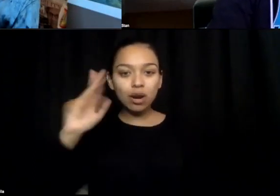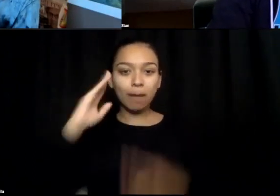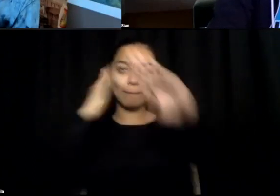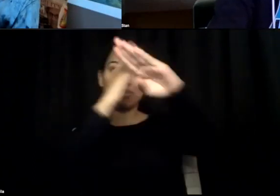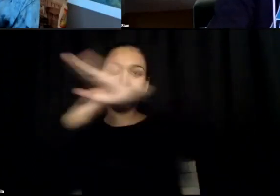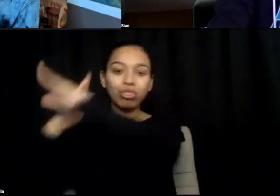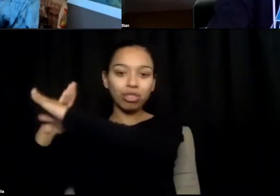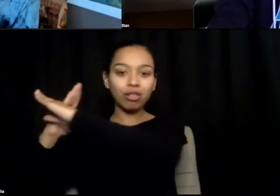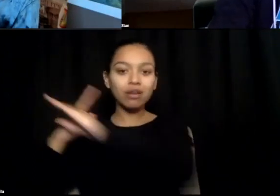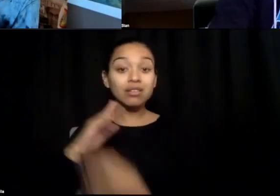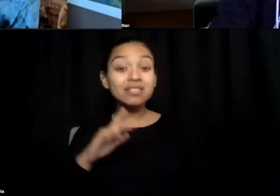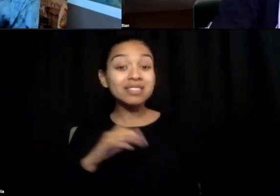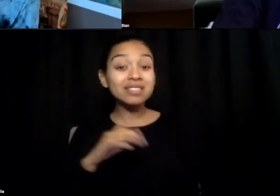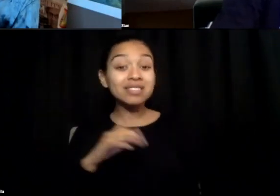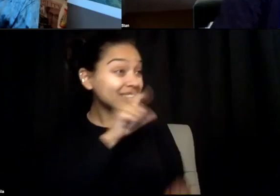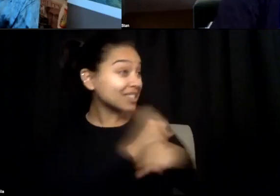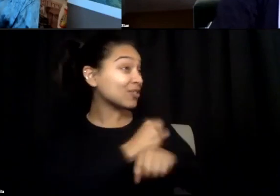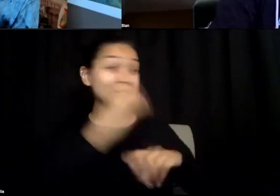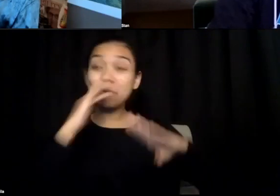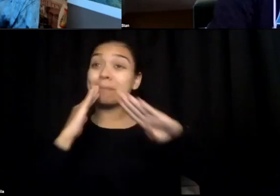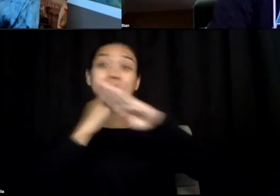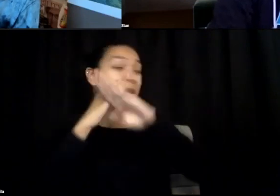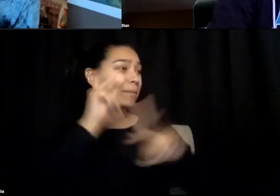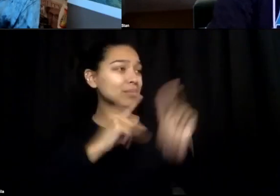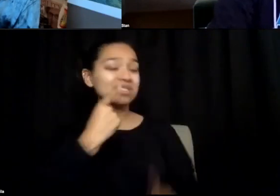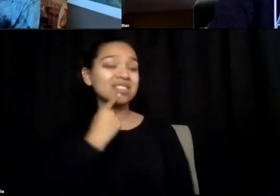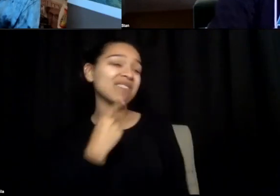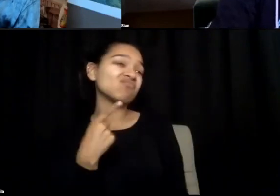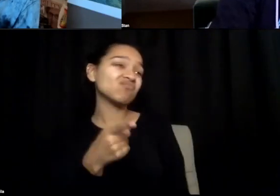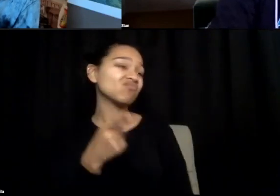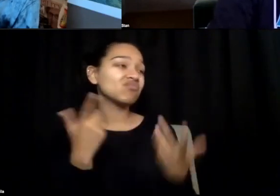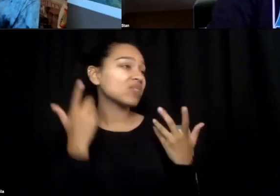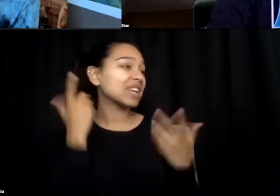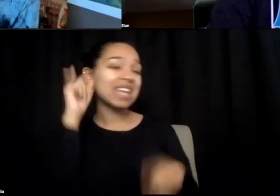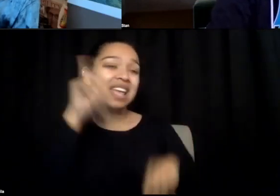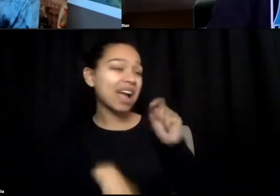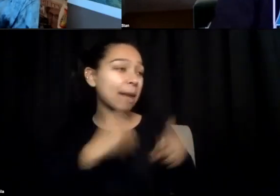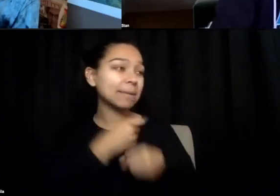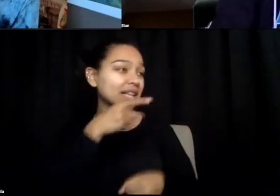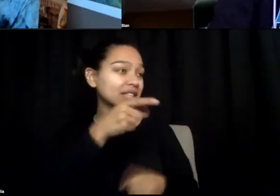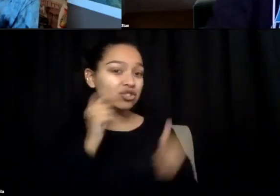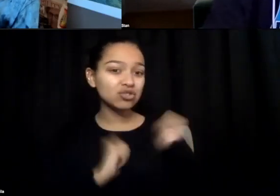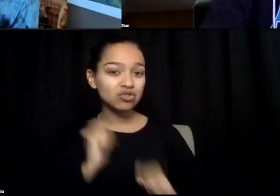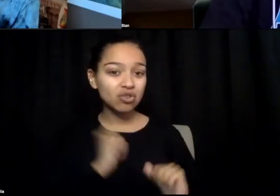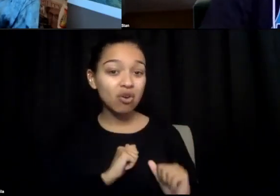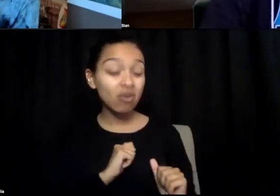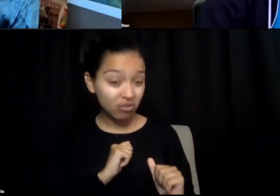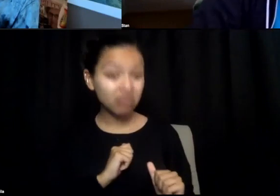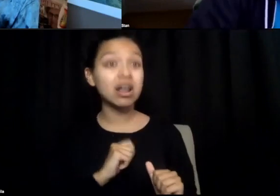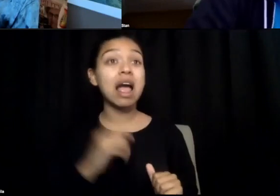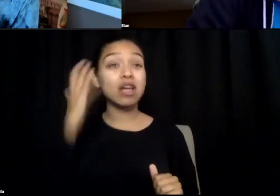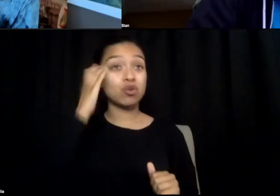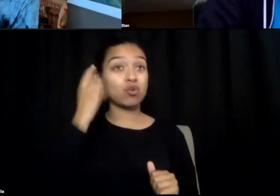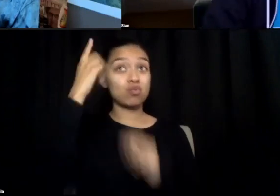way saying, we cannot make this show. And I had someone who was running development for a